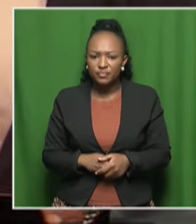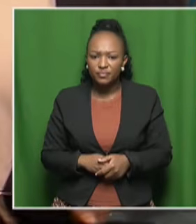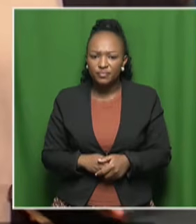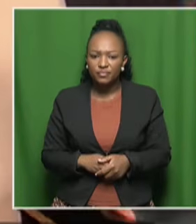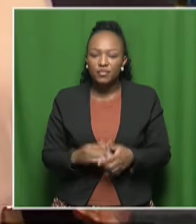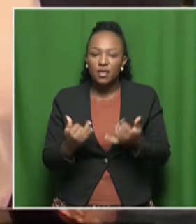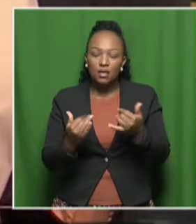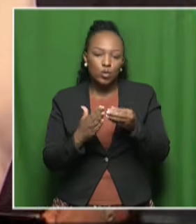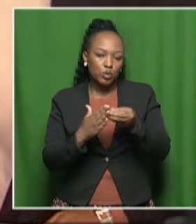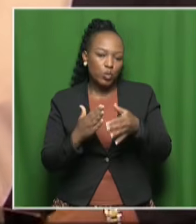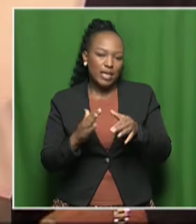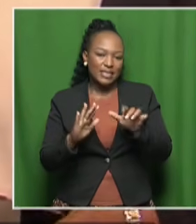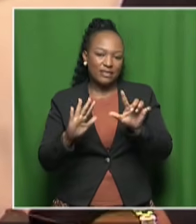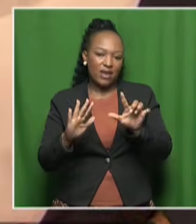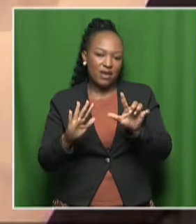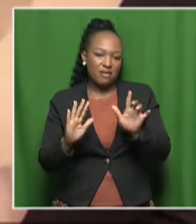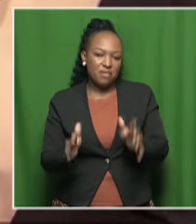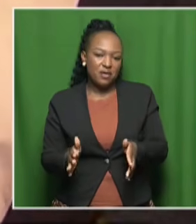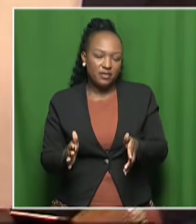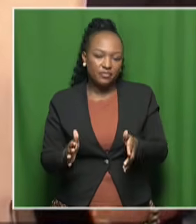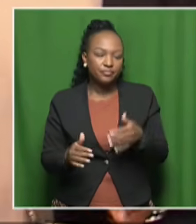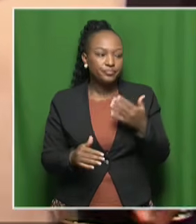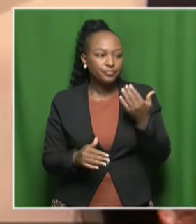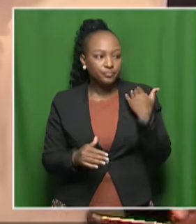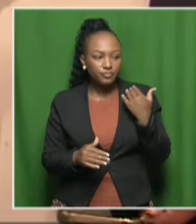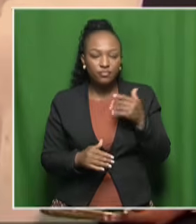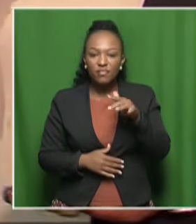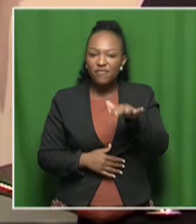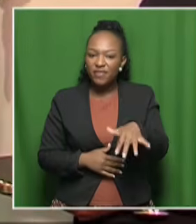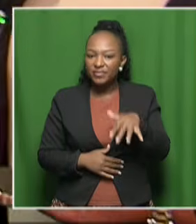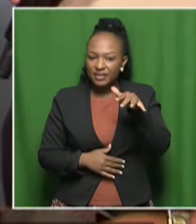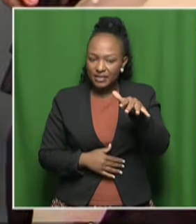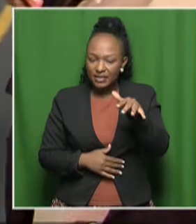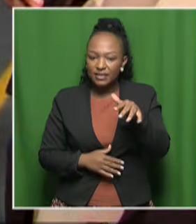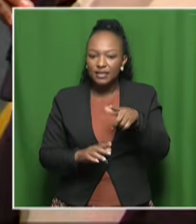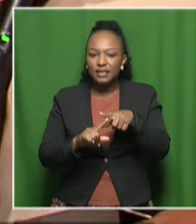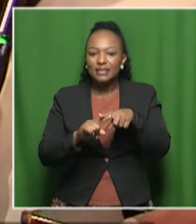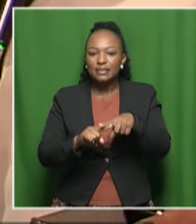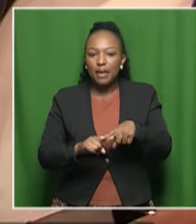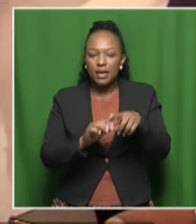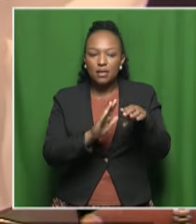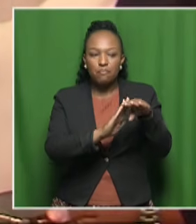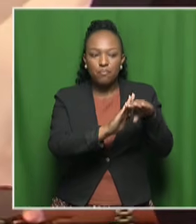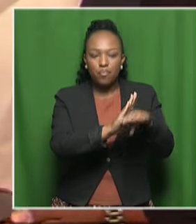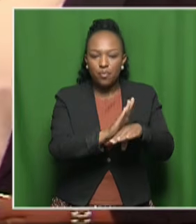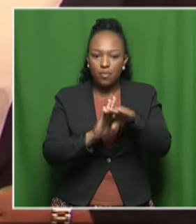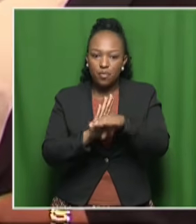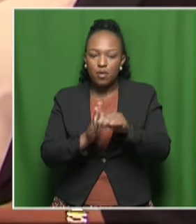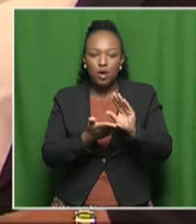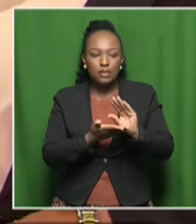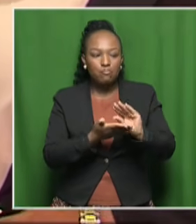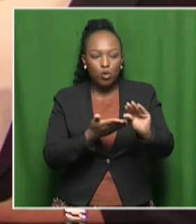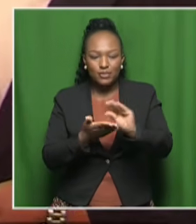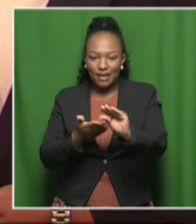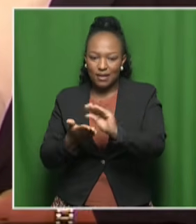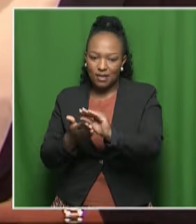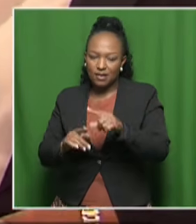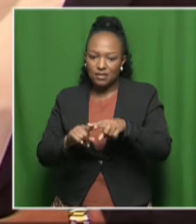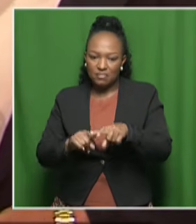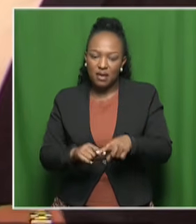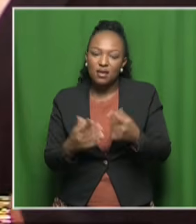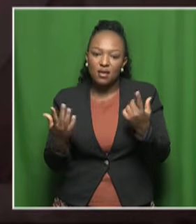7 students, but previously I had 15. It depends on the program and the sponsor. But if somebody